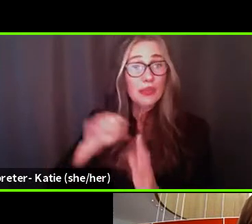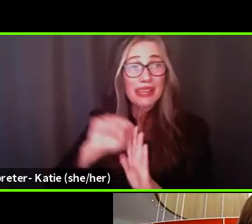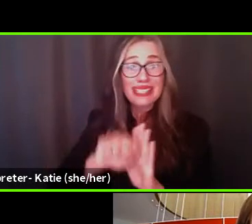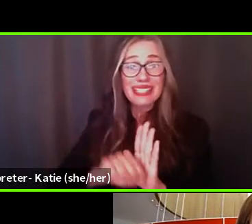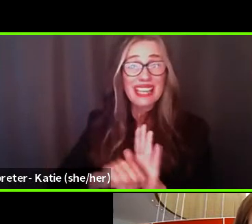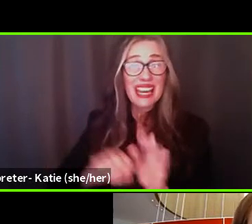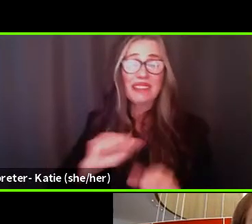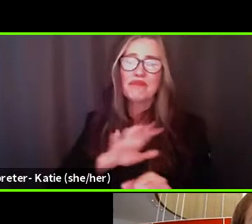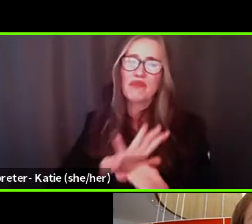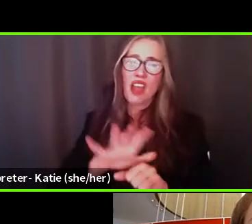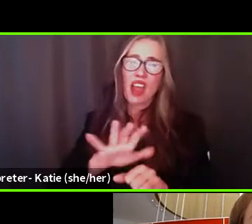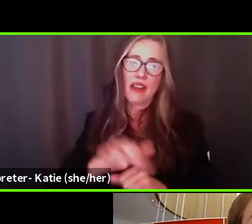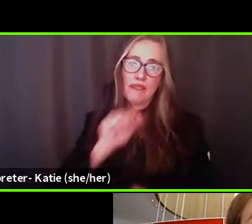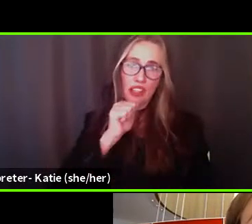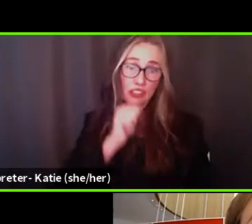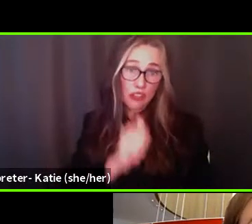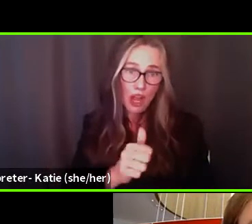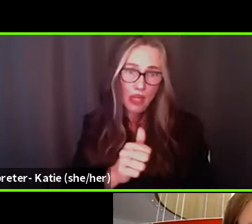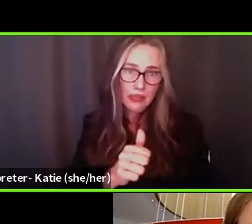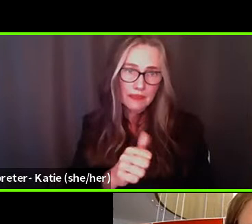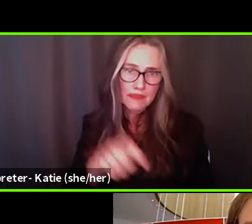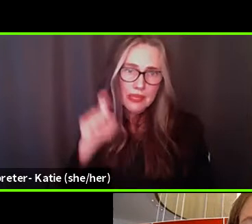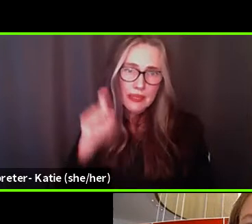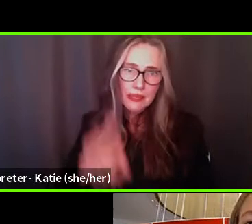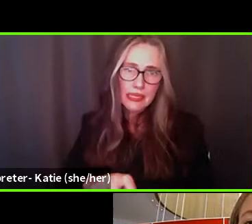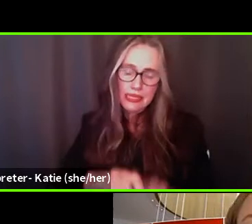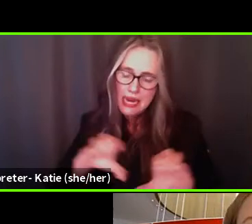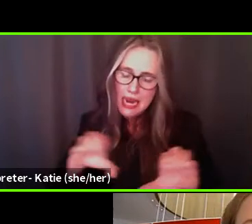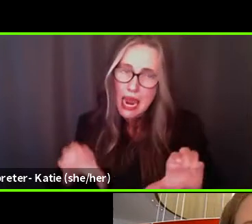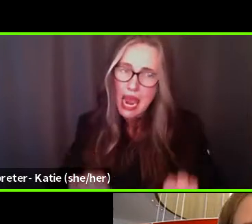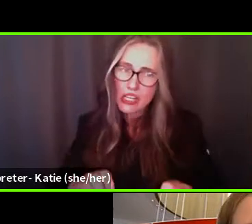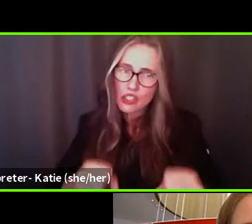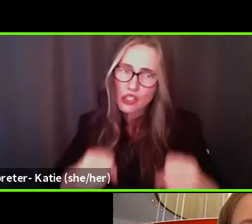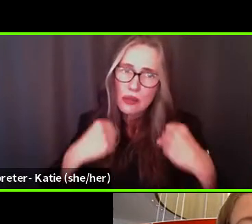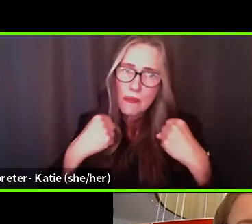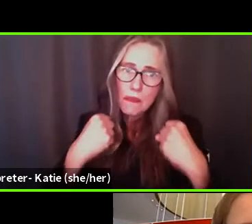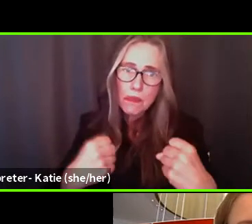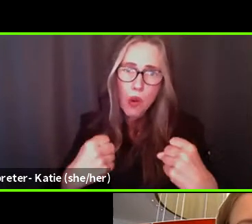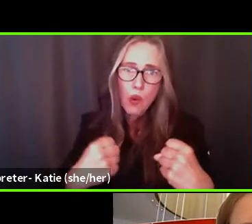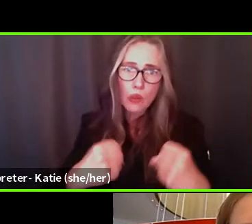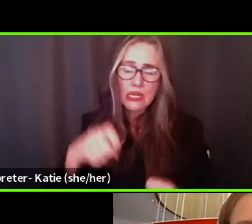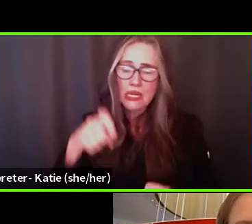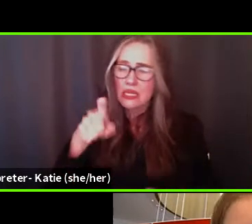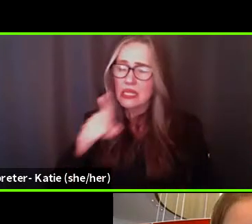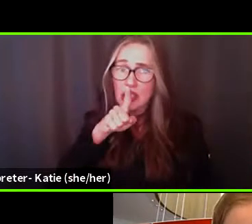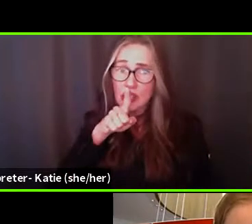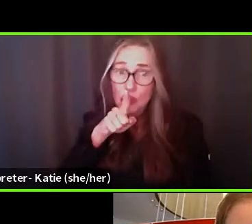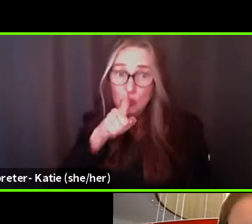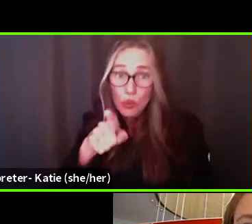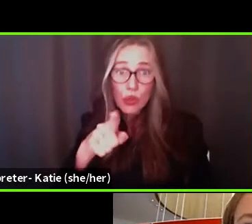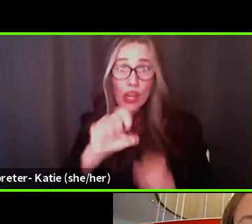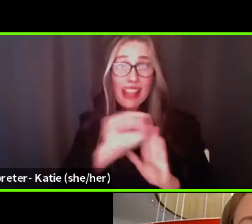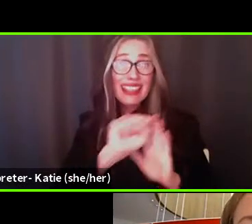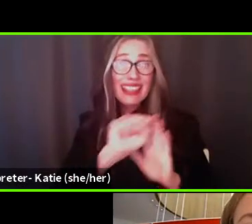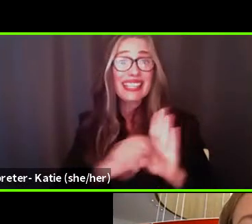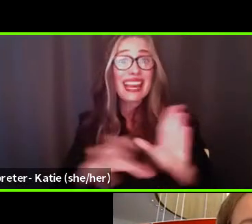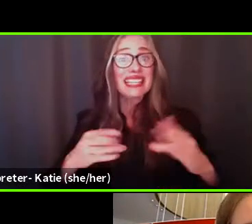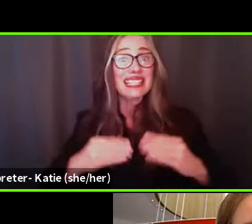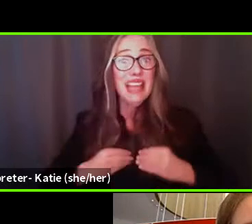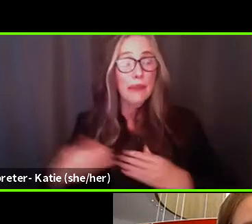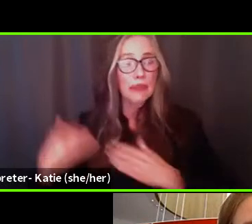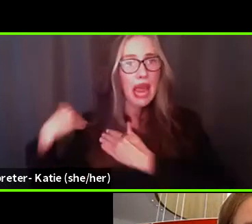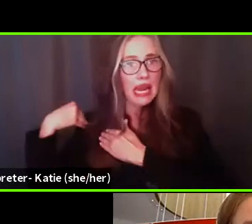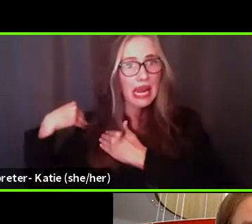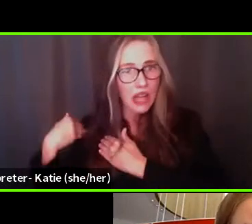enough we need bold action we need the state to take true accountability we need